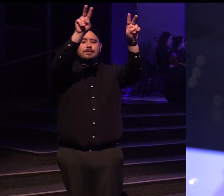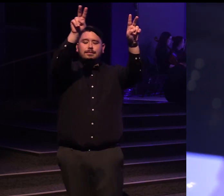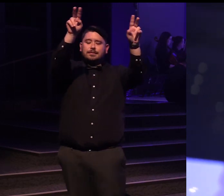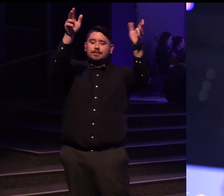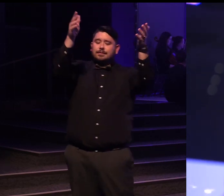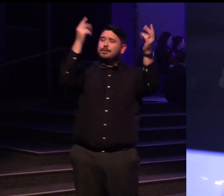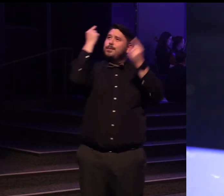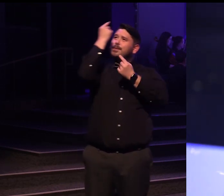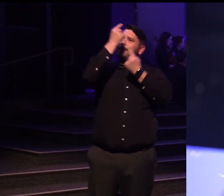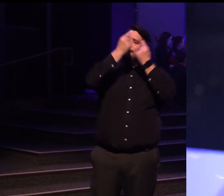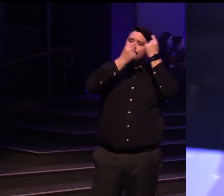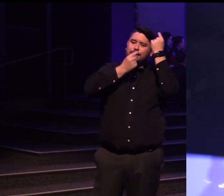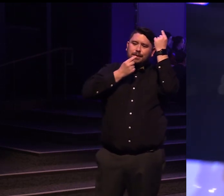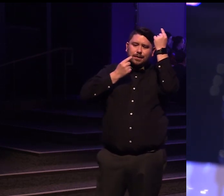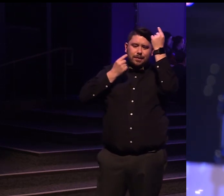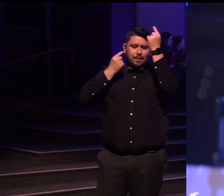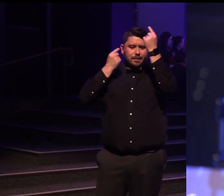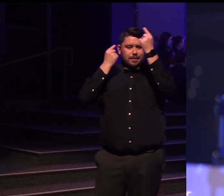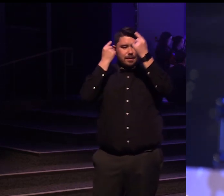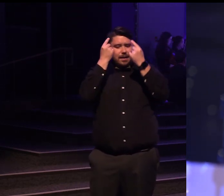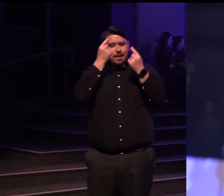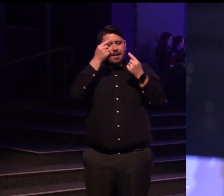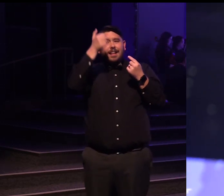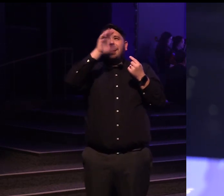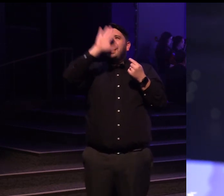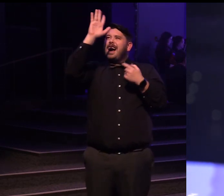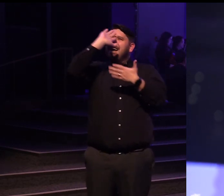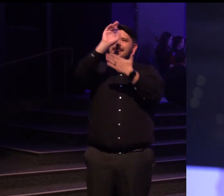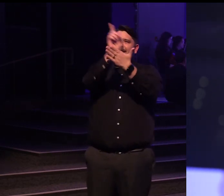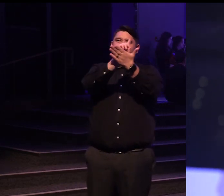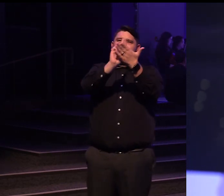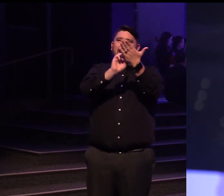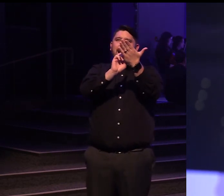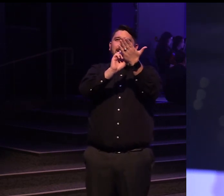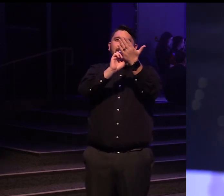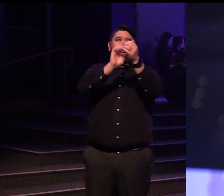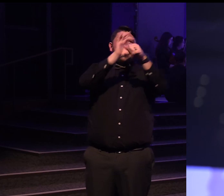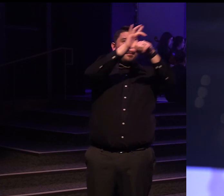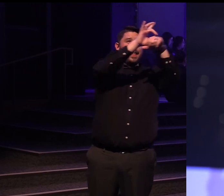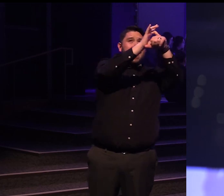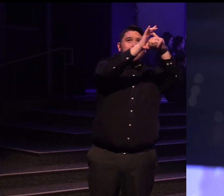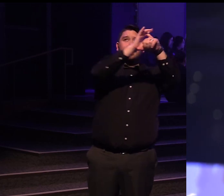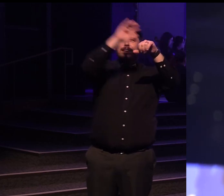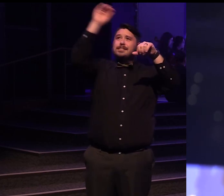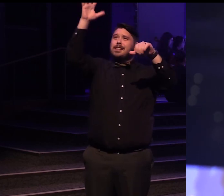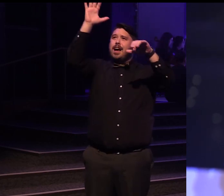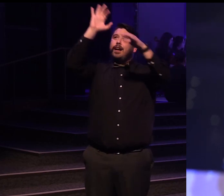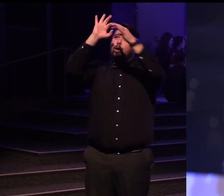at the grand design of how our planet dances with the sun.